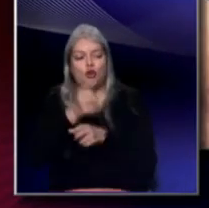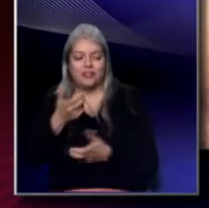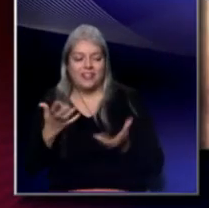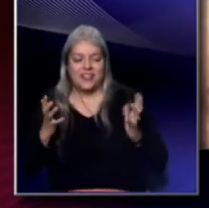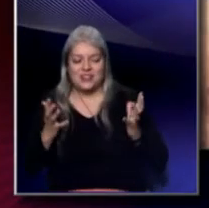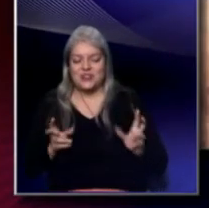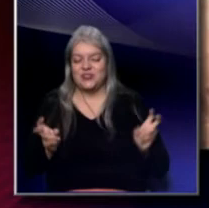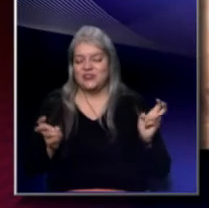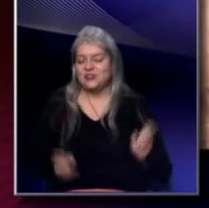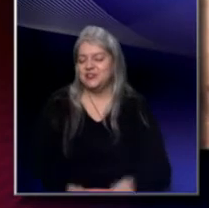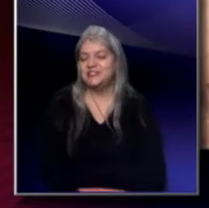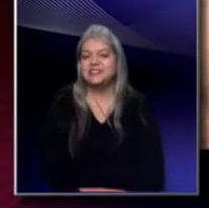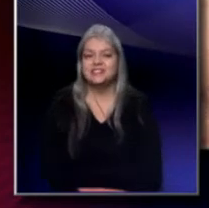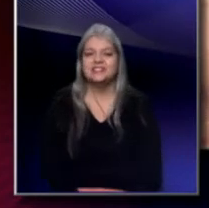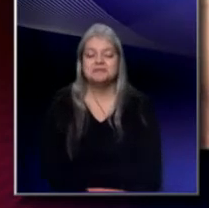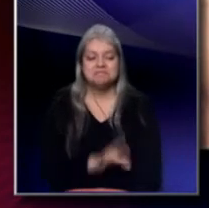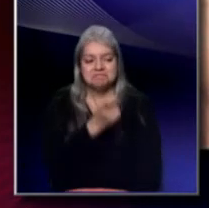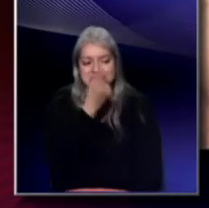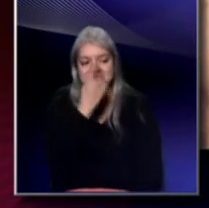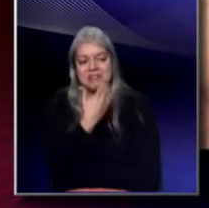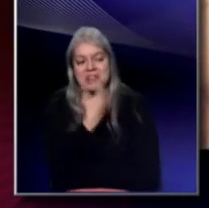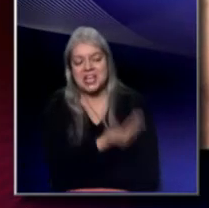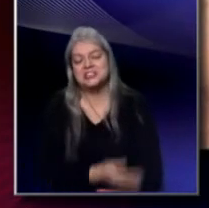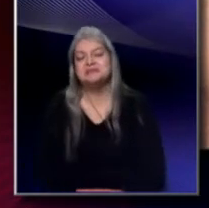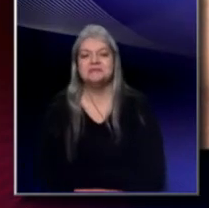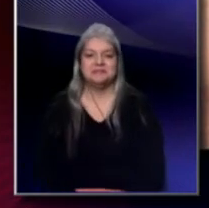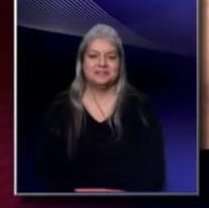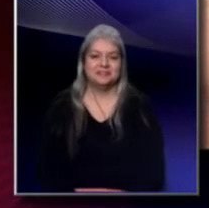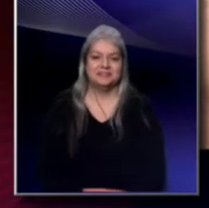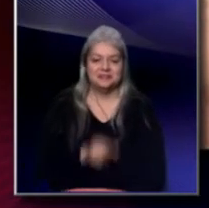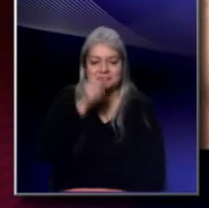I get it. Thank you.